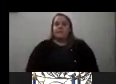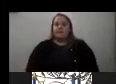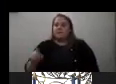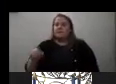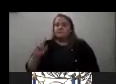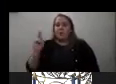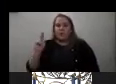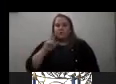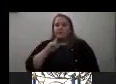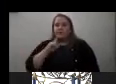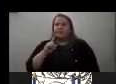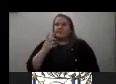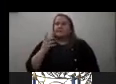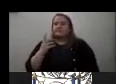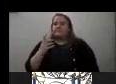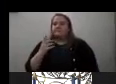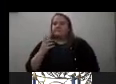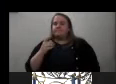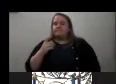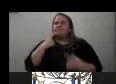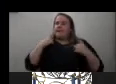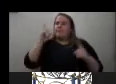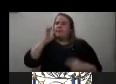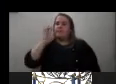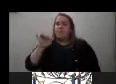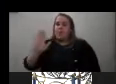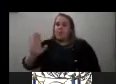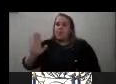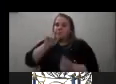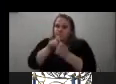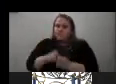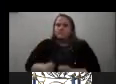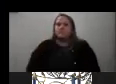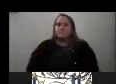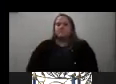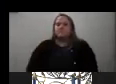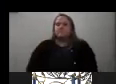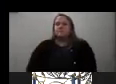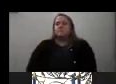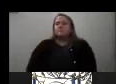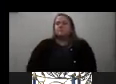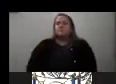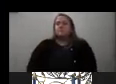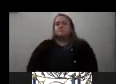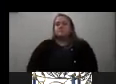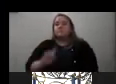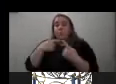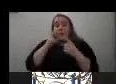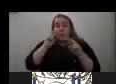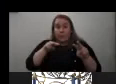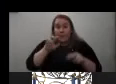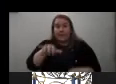very much known. She was very known for her details. And when you look at this, you